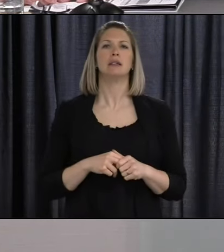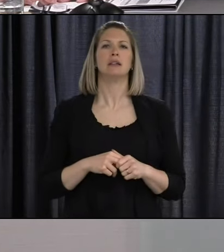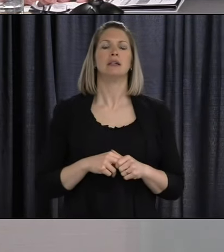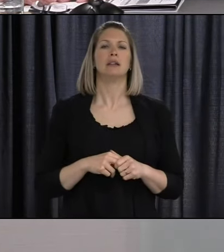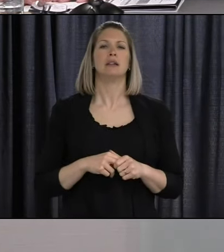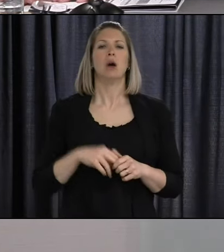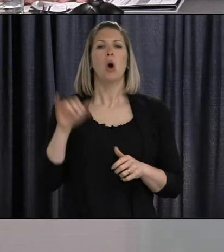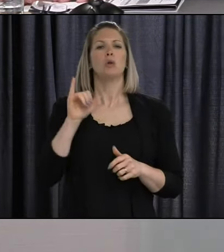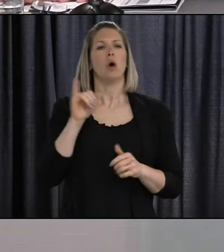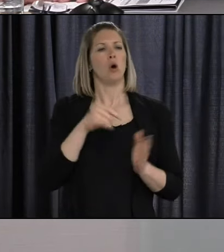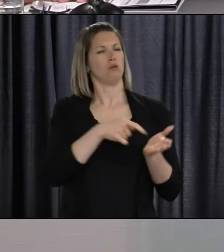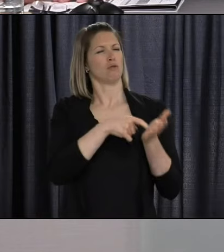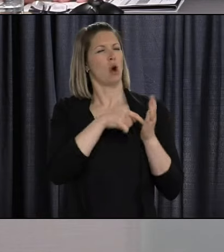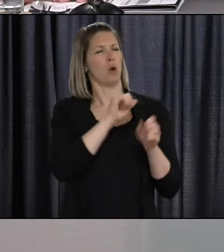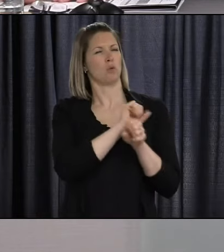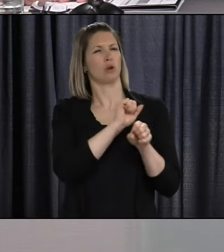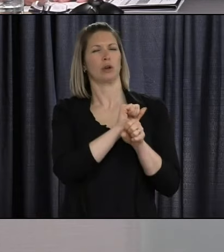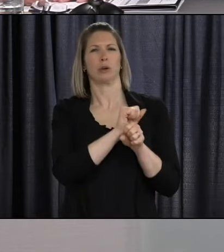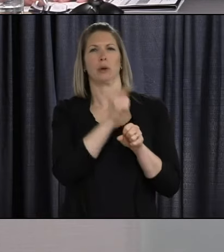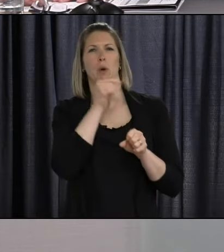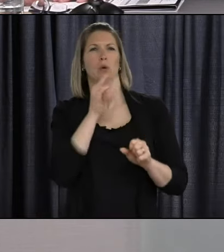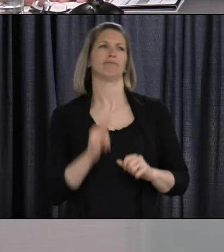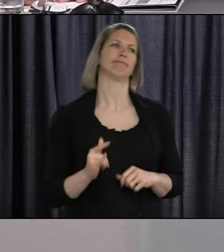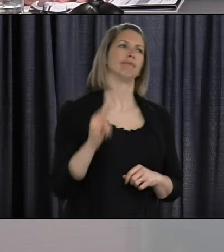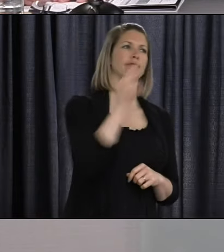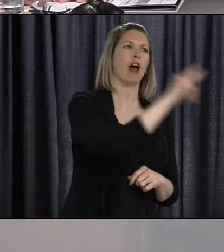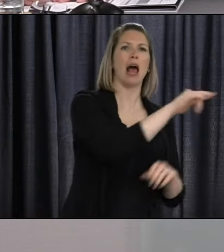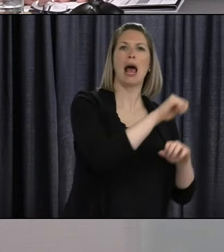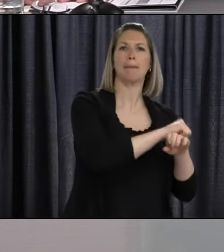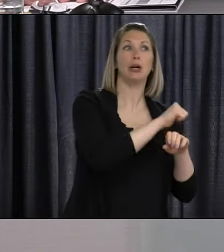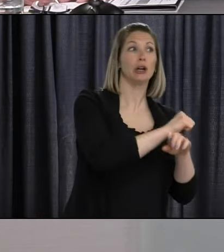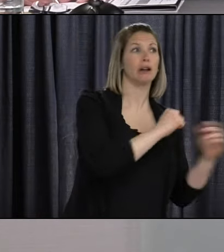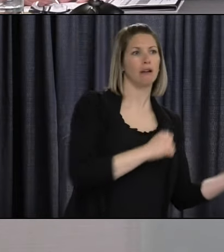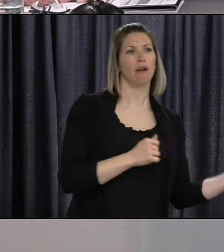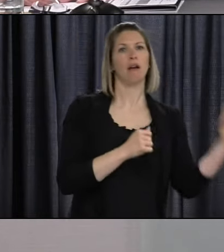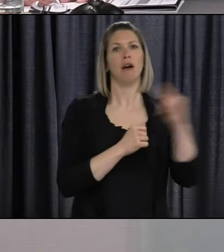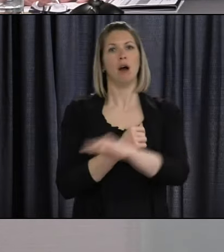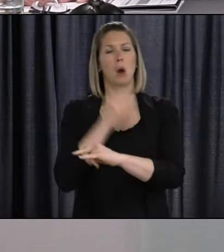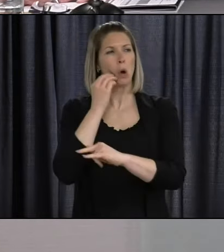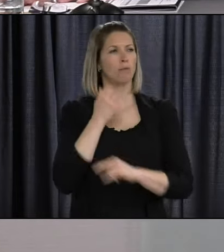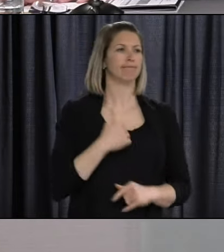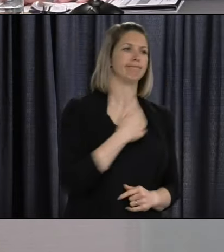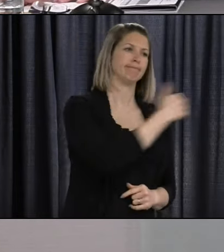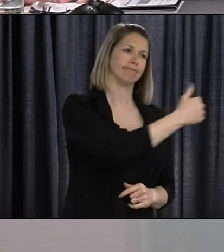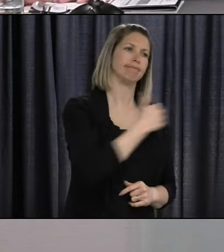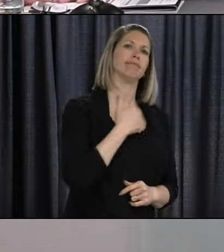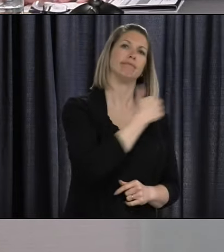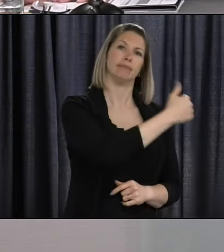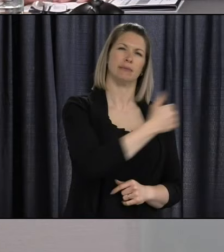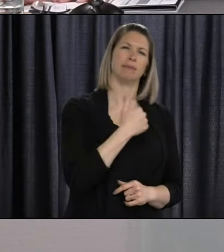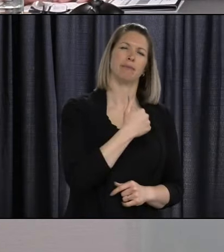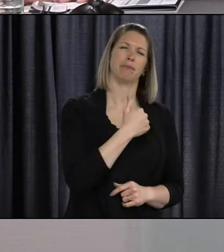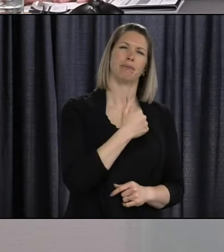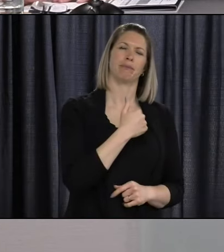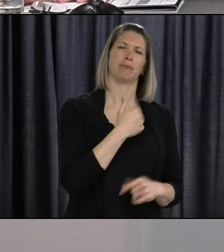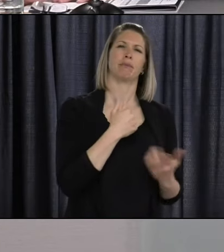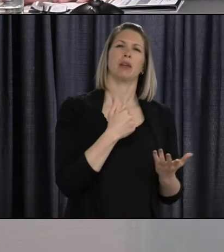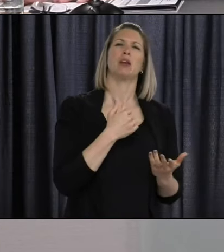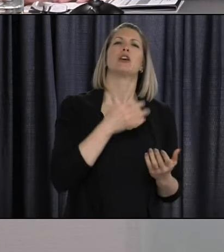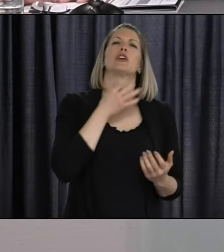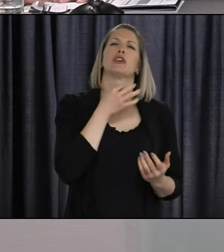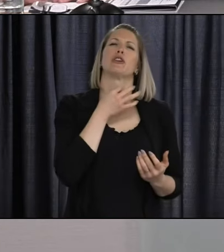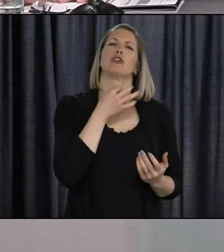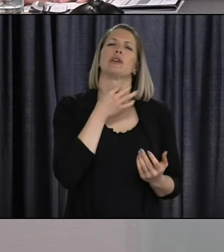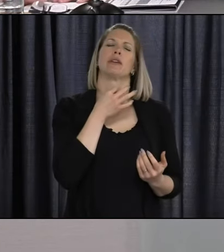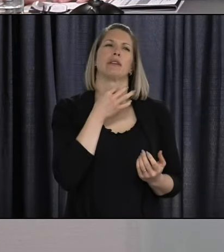on rotation in other parts of Canada and they're coming back into the province and self-isolating, those people are just wondering what is being discussed and how long they